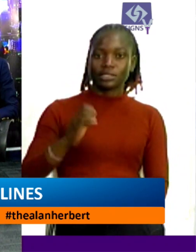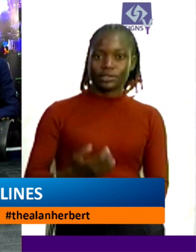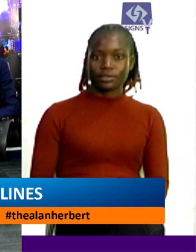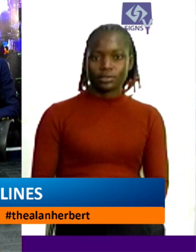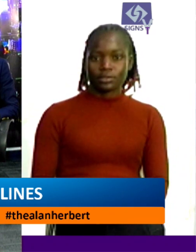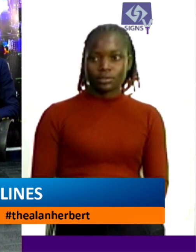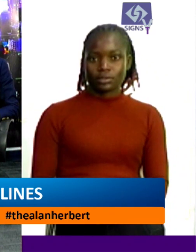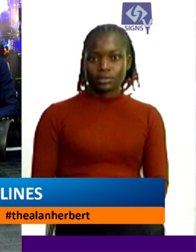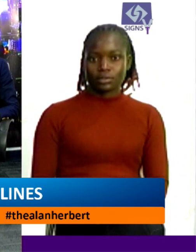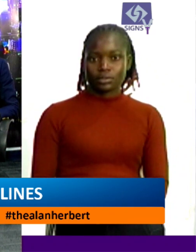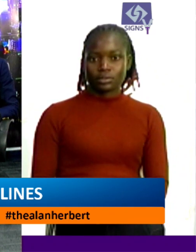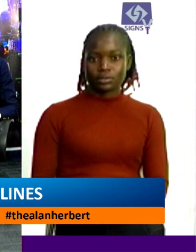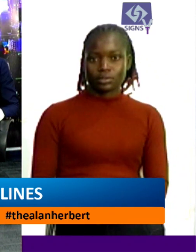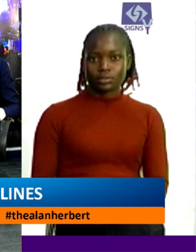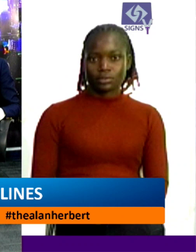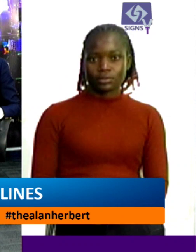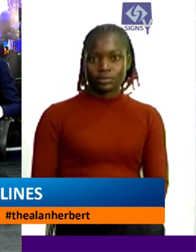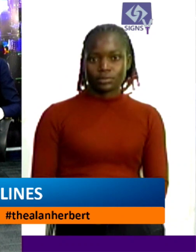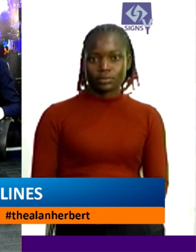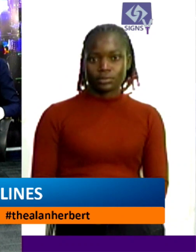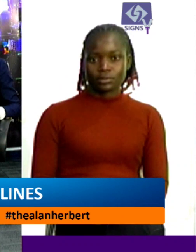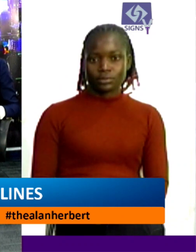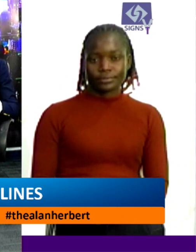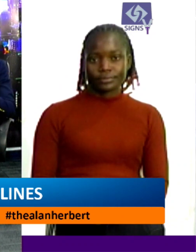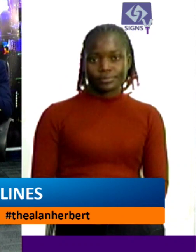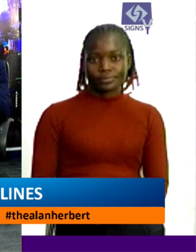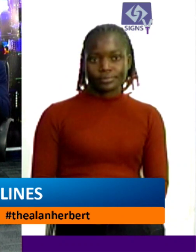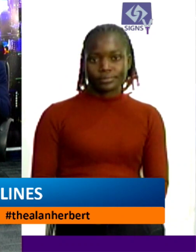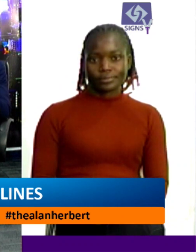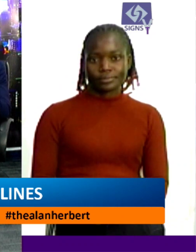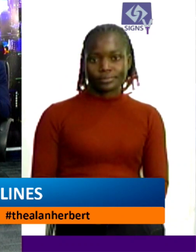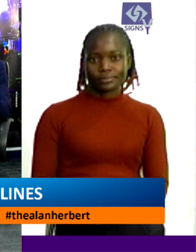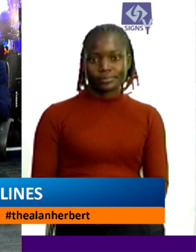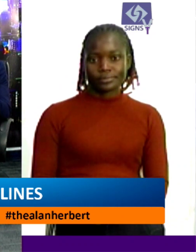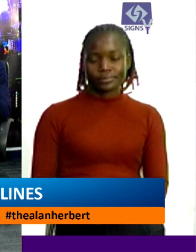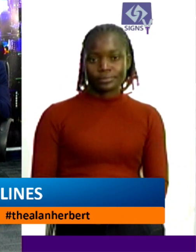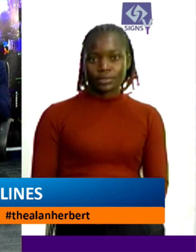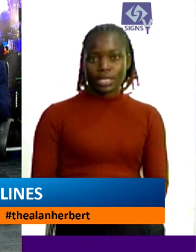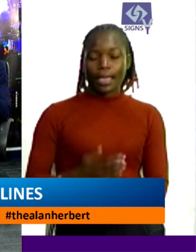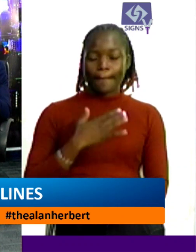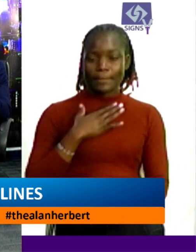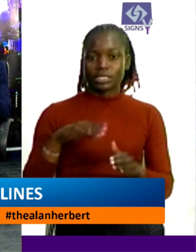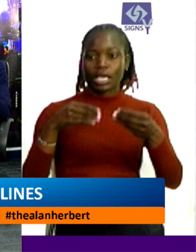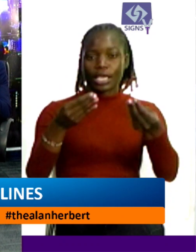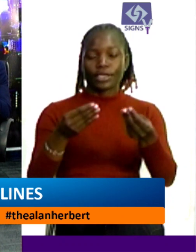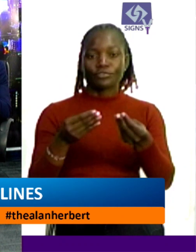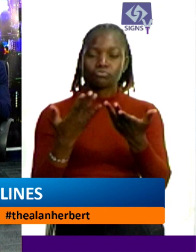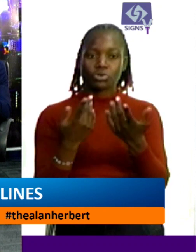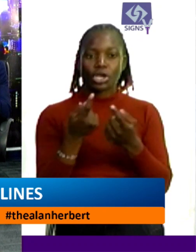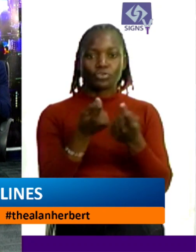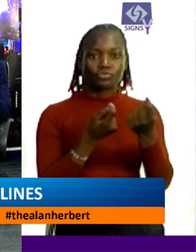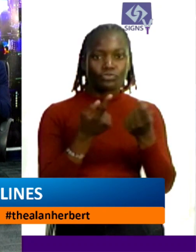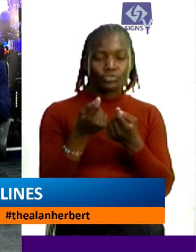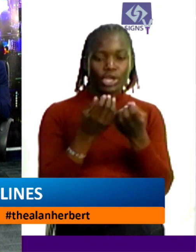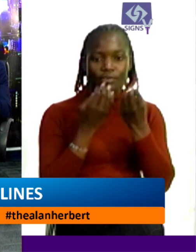Bernice. Or Bernice. Or Bernice. Yes. Okay. Let us start it with, can you provide a few insights on how the